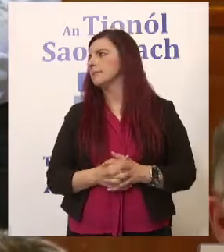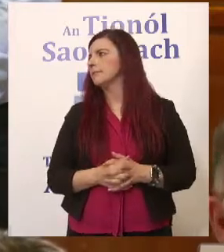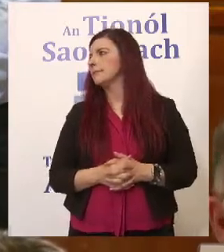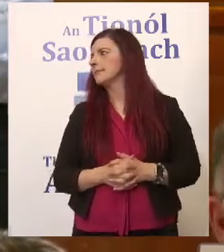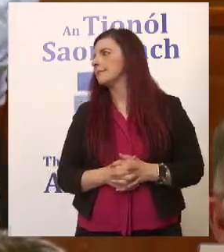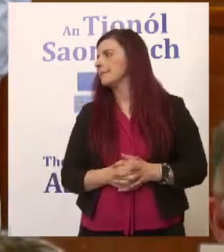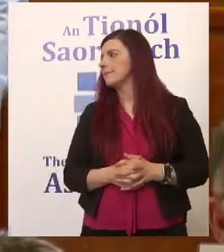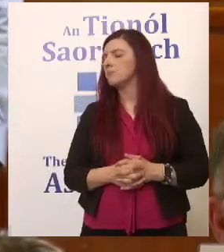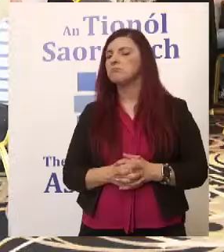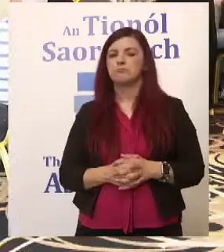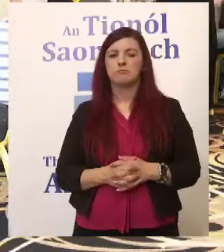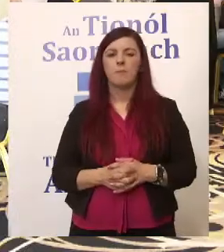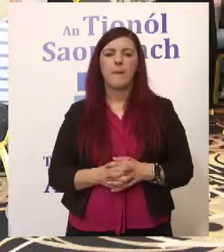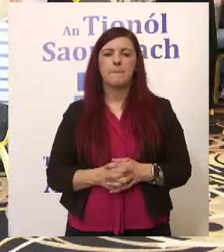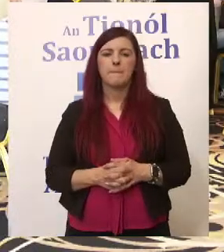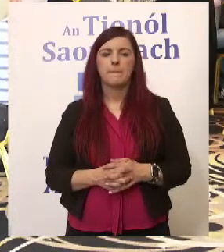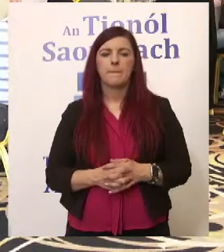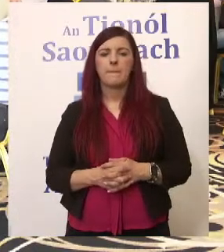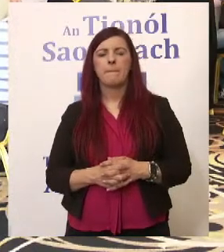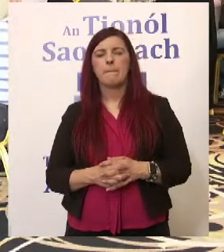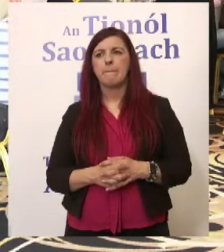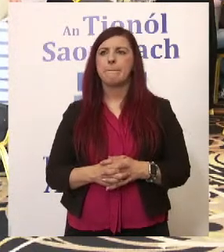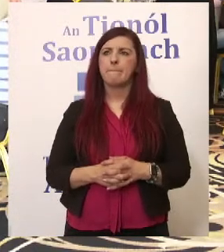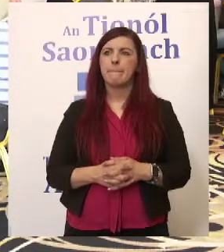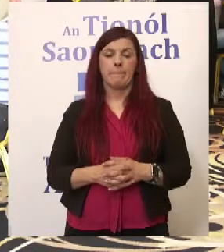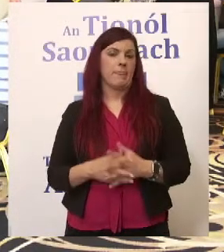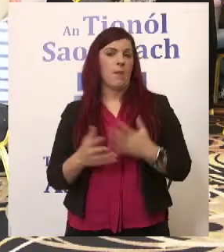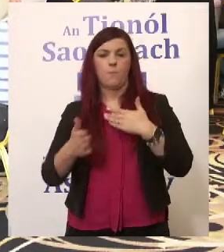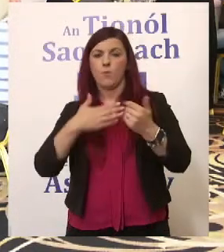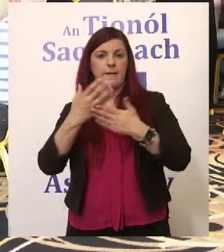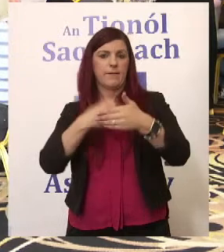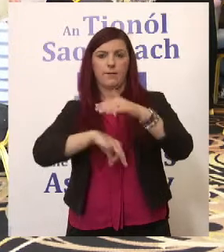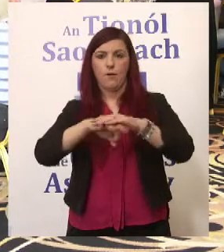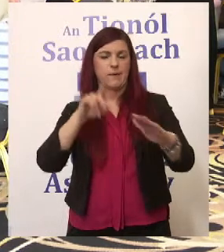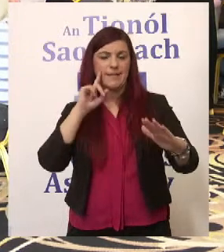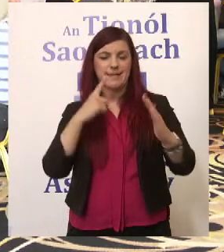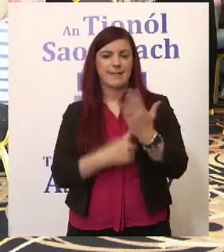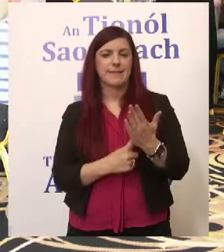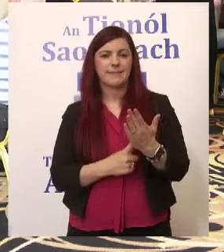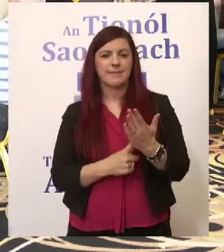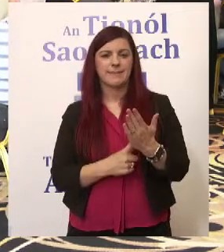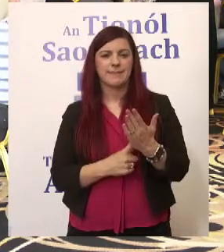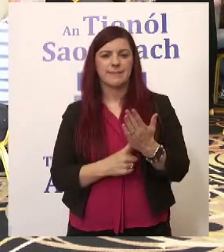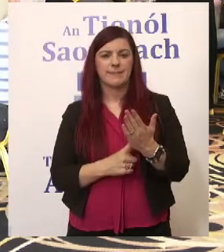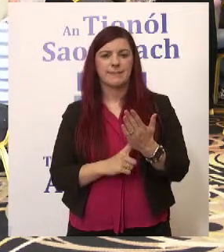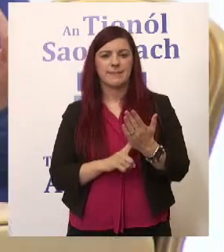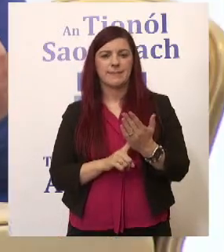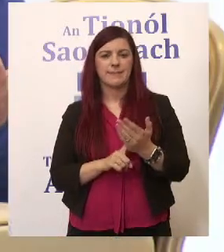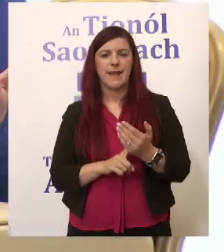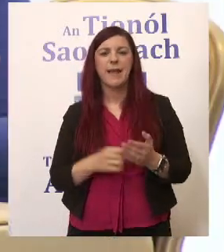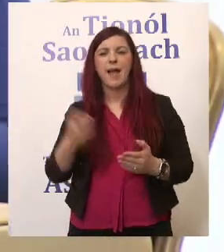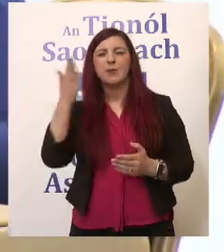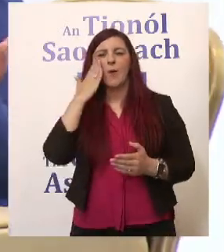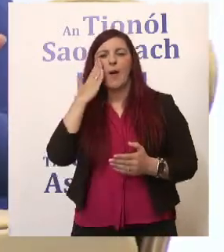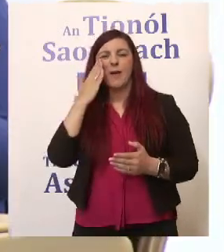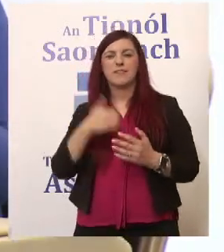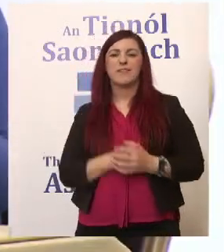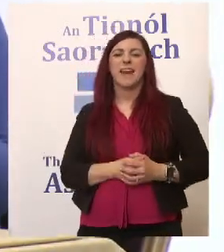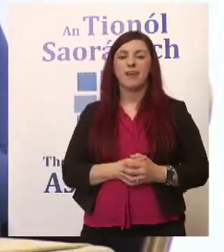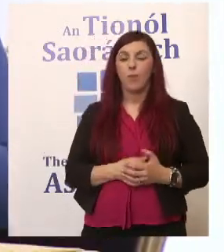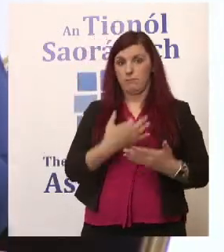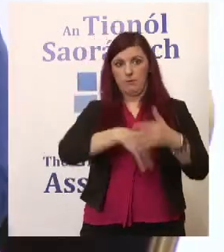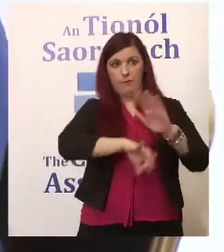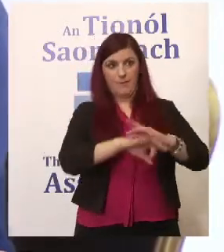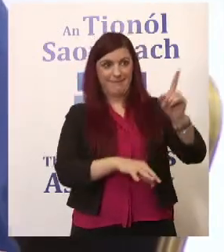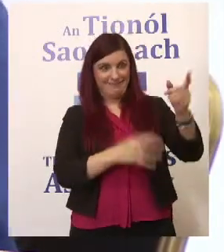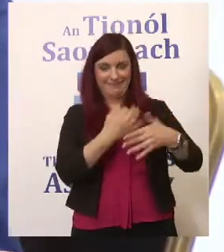Right, thank you. They would be whatever the government determine. I'm sorry, I'm giving really answers that are well, it depends on the